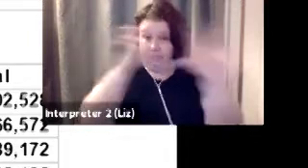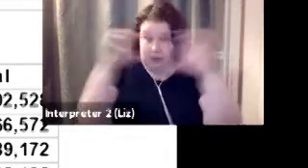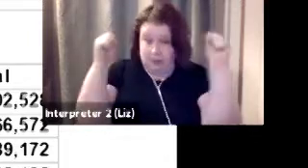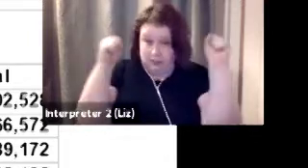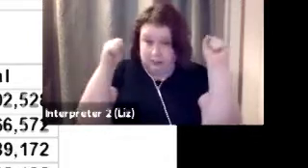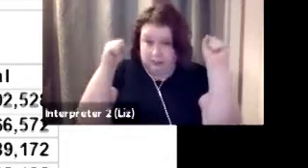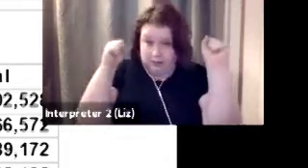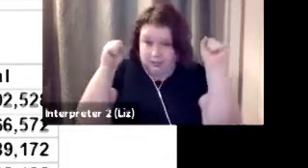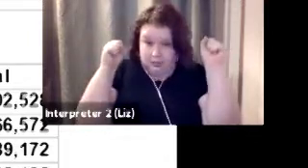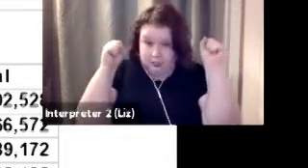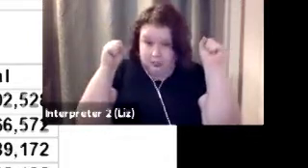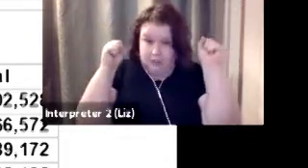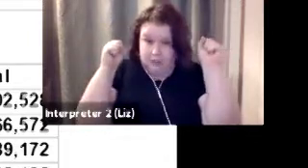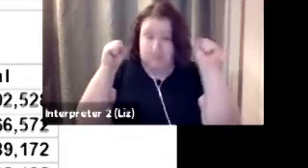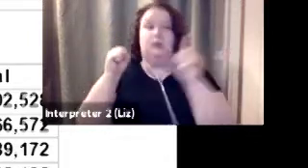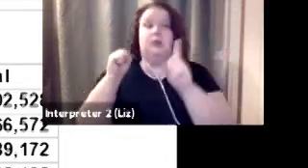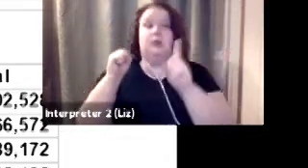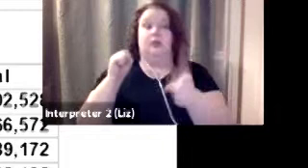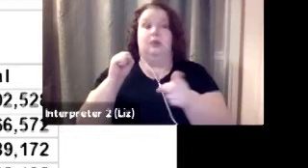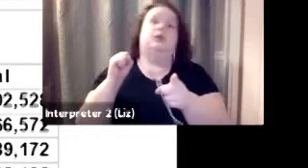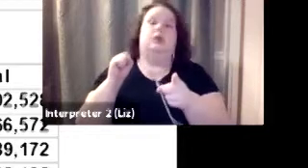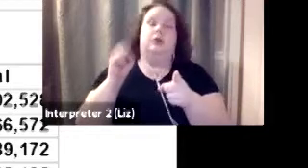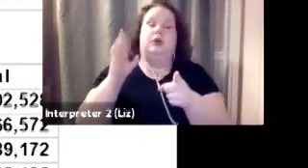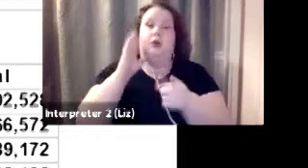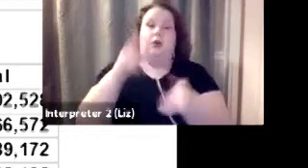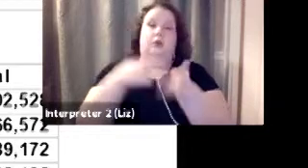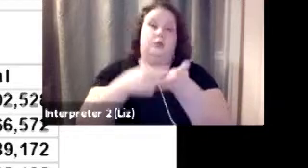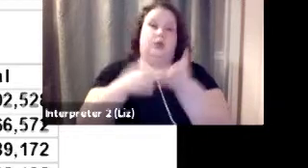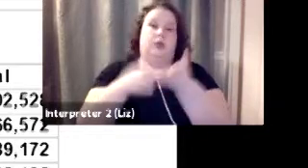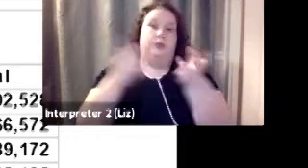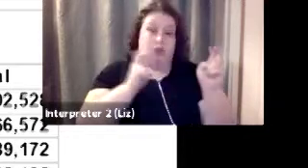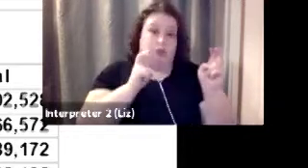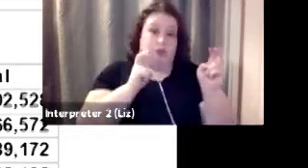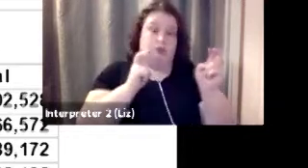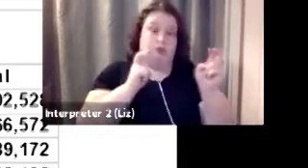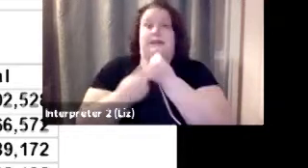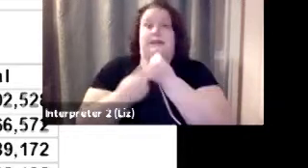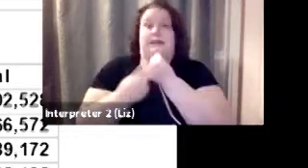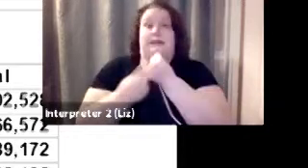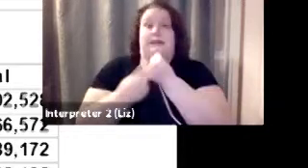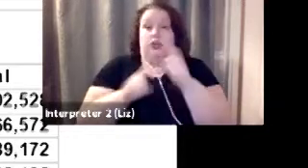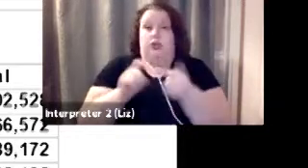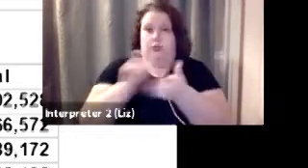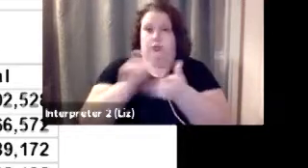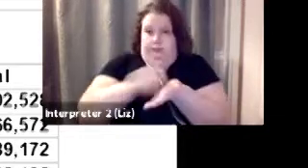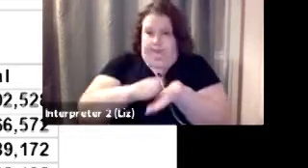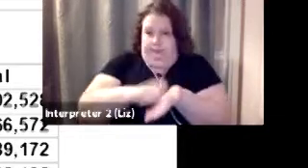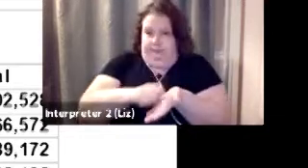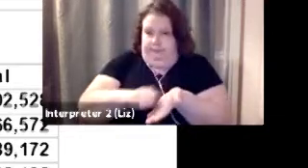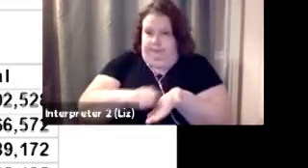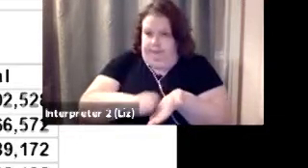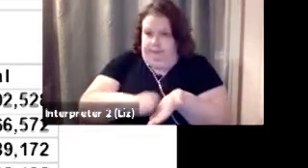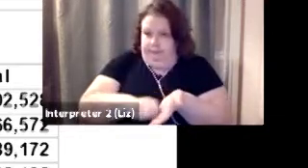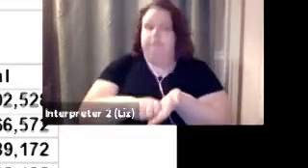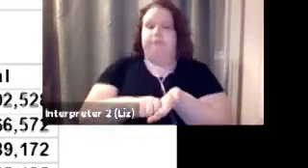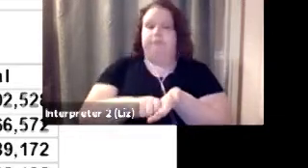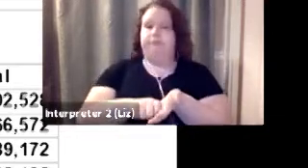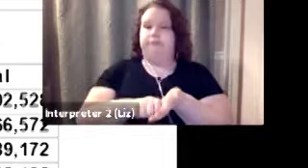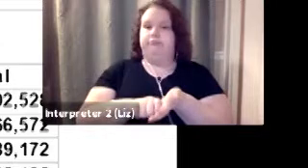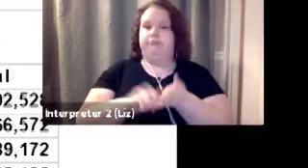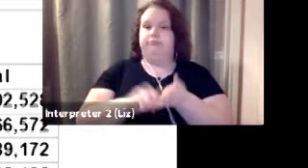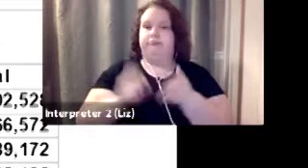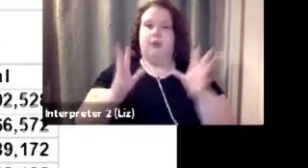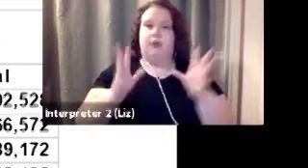so we can make sure that the entire group, uh, has questions. So save up those questions, write them down, uh, and then we'll jump in and, and go from there.